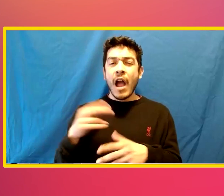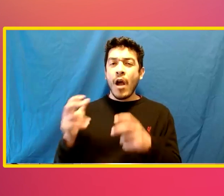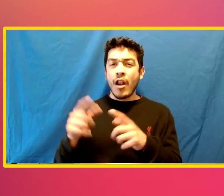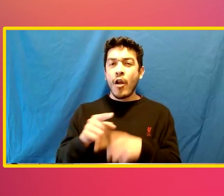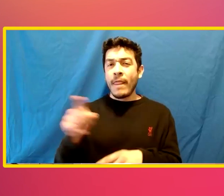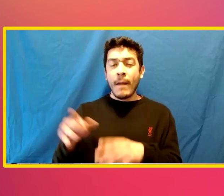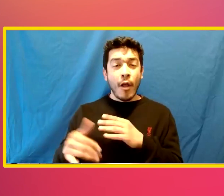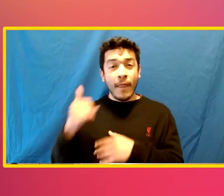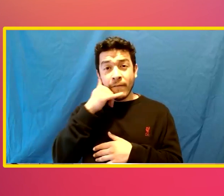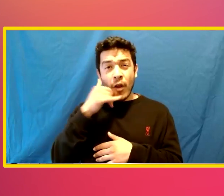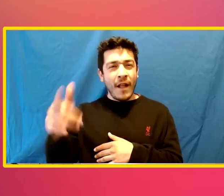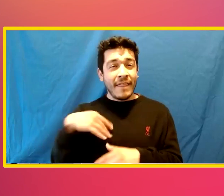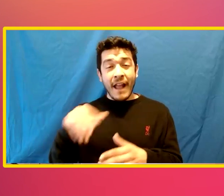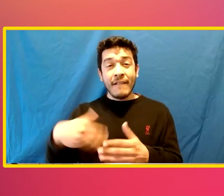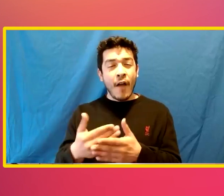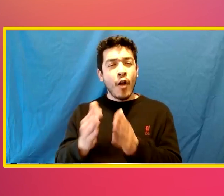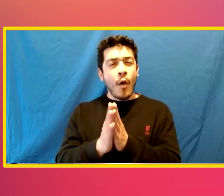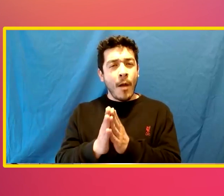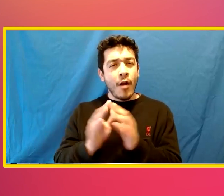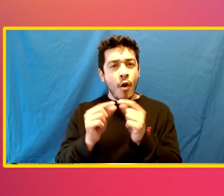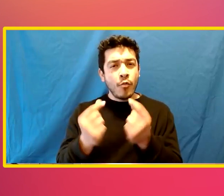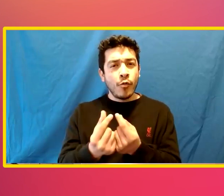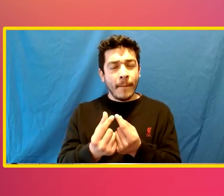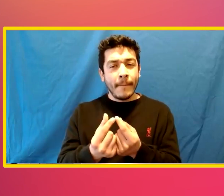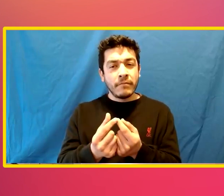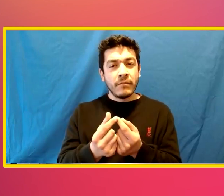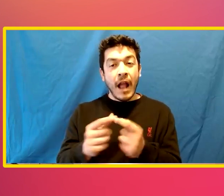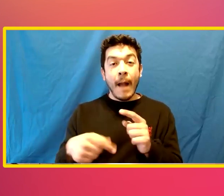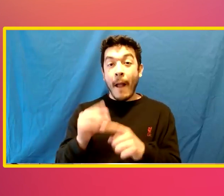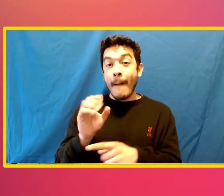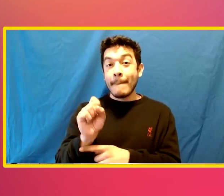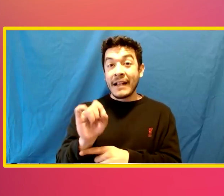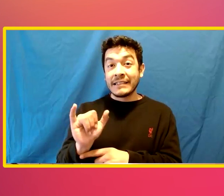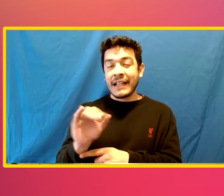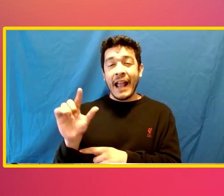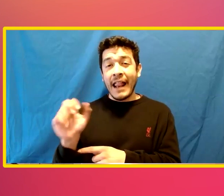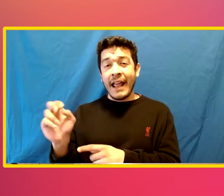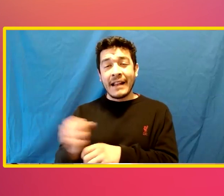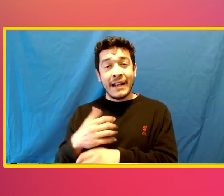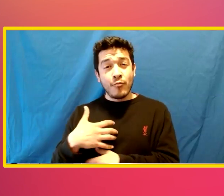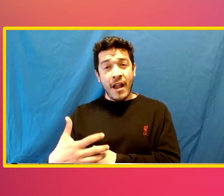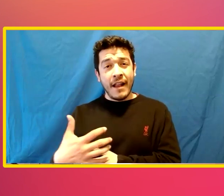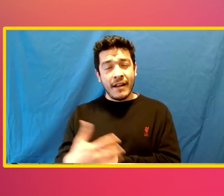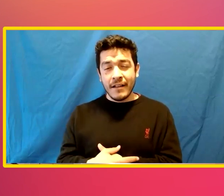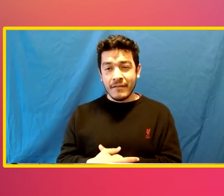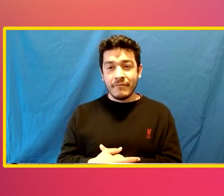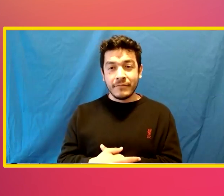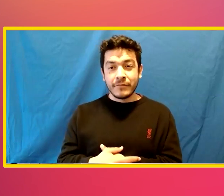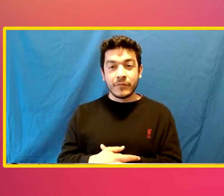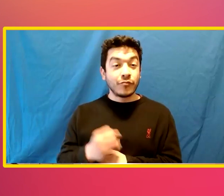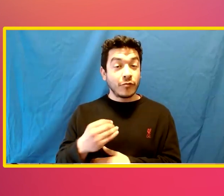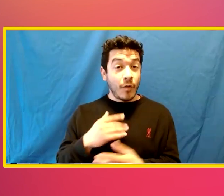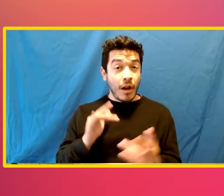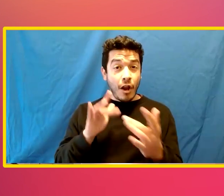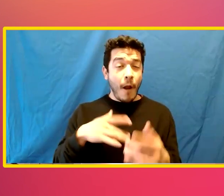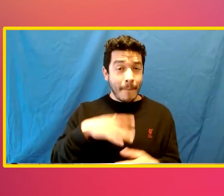to them on the phone, and they've got a whole prayer group going around Betsy and Leanne getting pregnant. And so I call